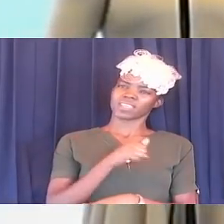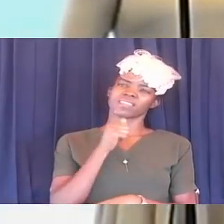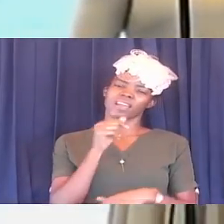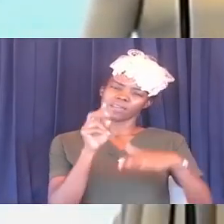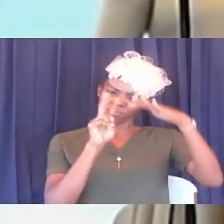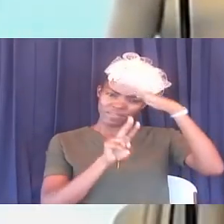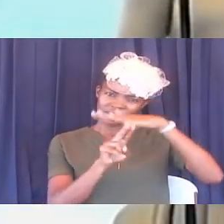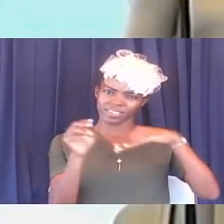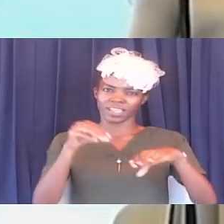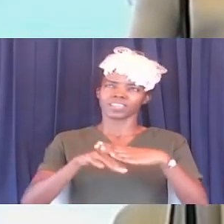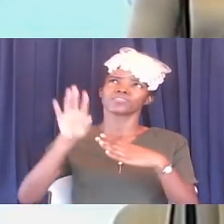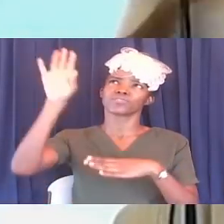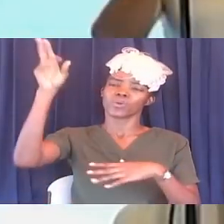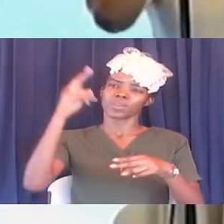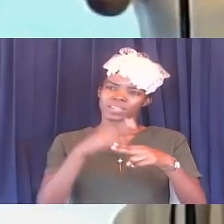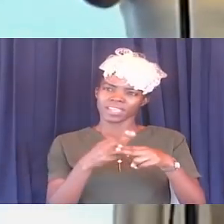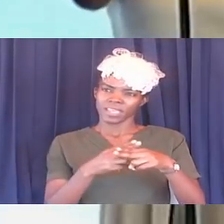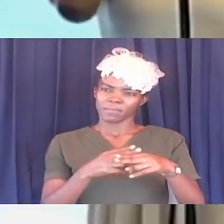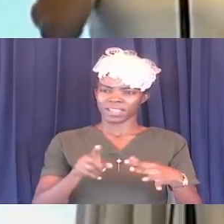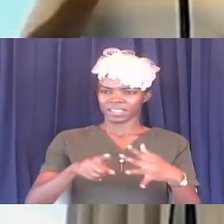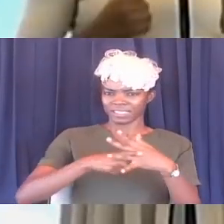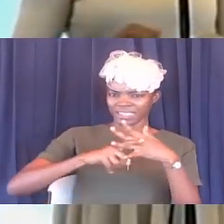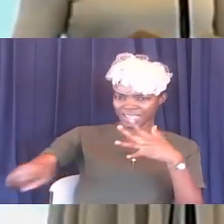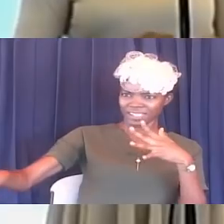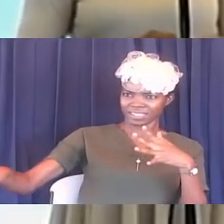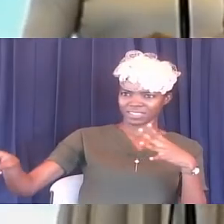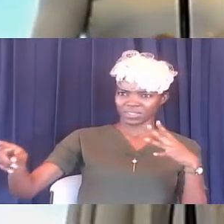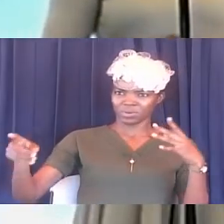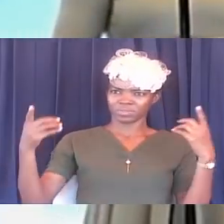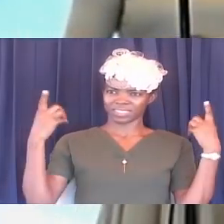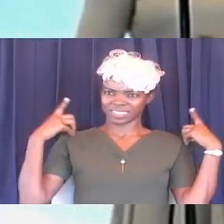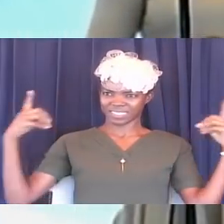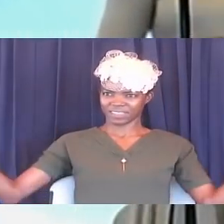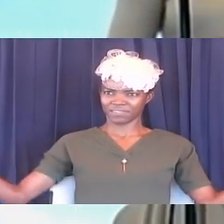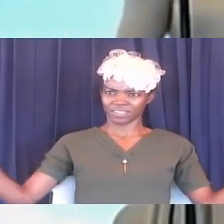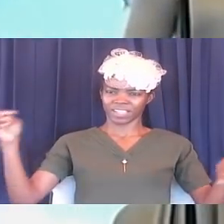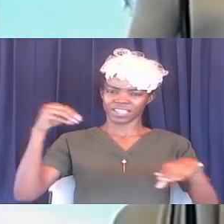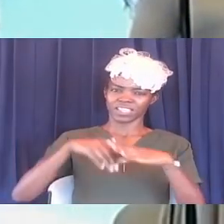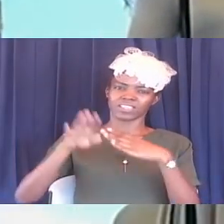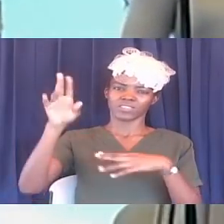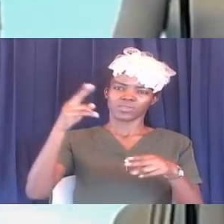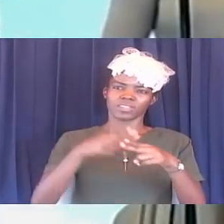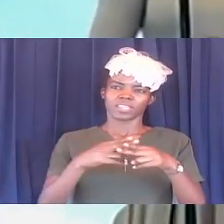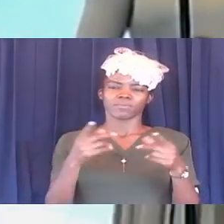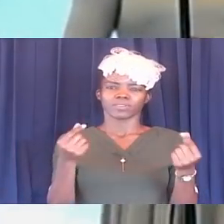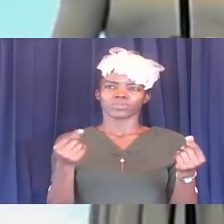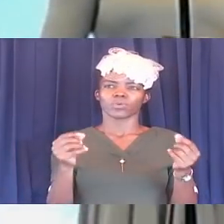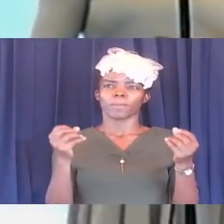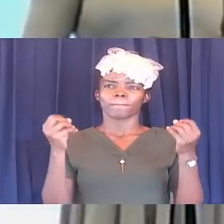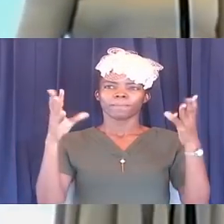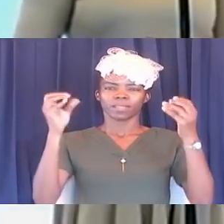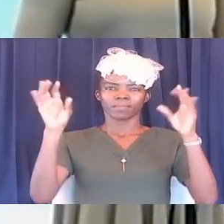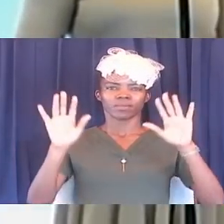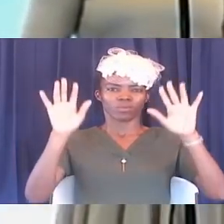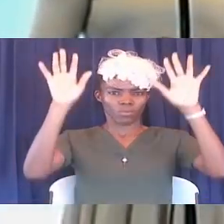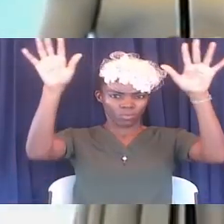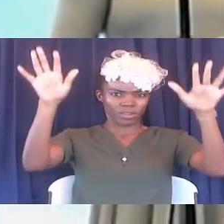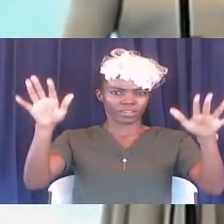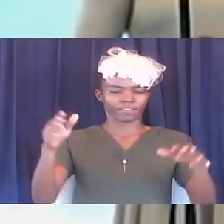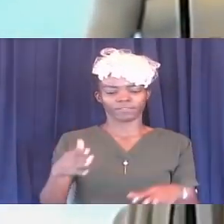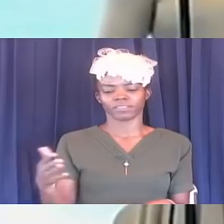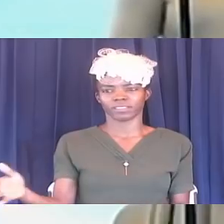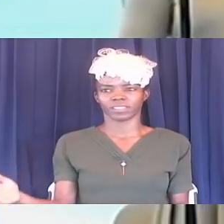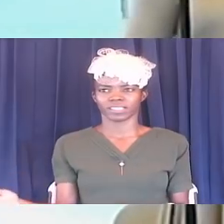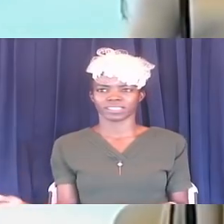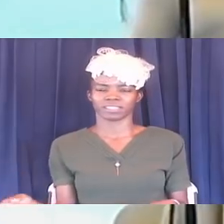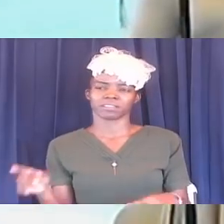name have cast out devils, and in thy name done many wonderful things? And then will I